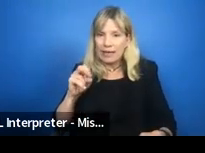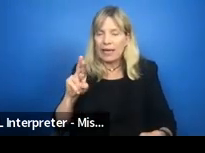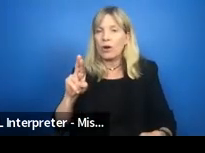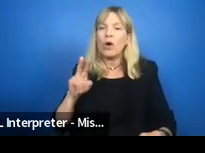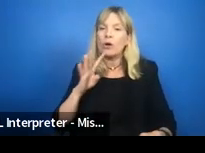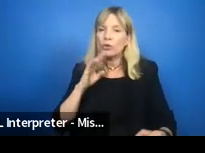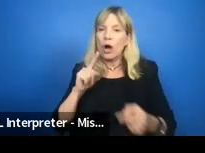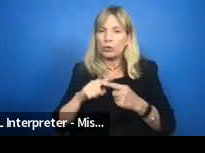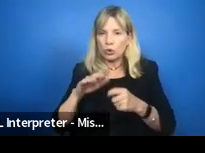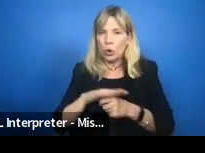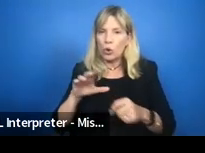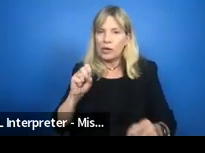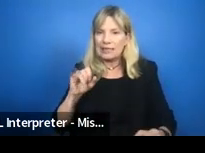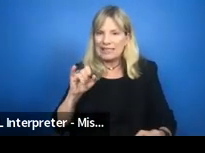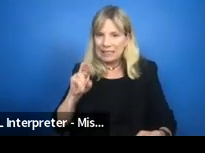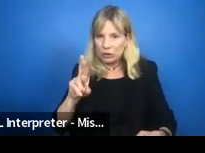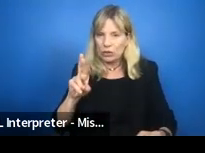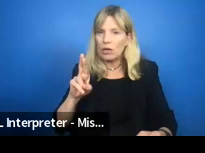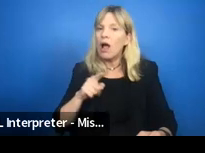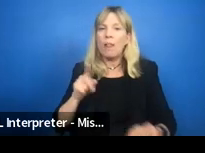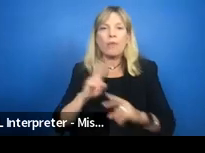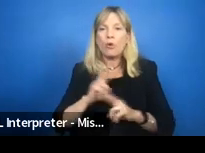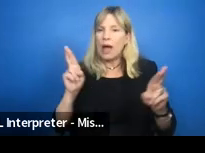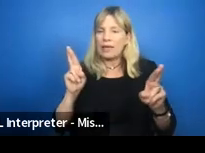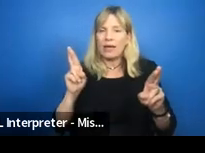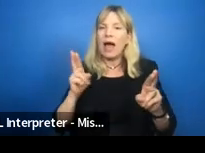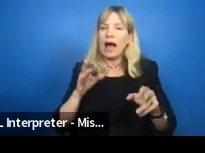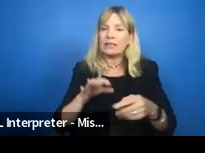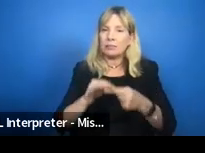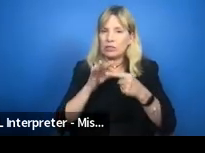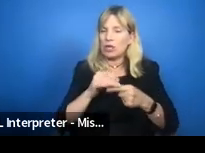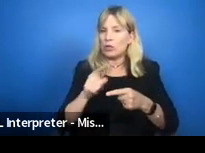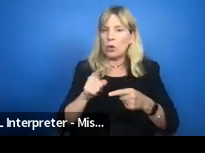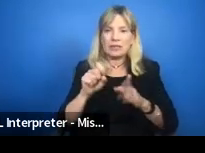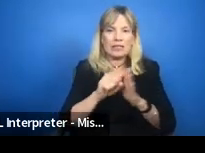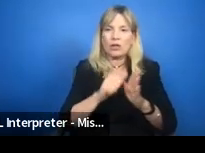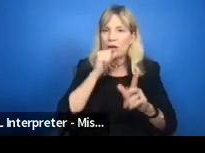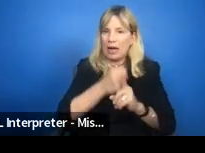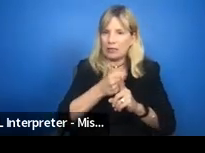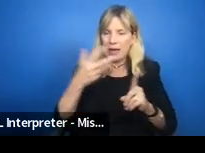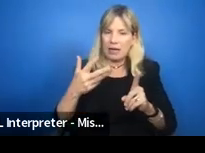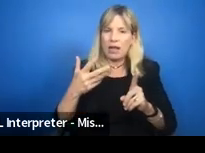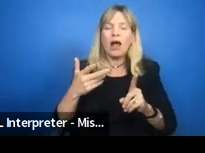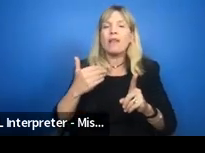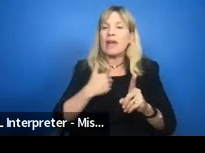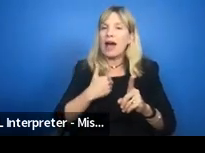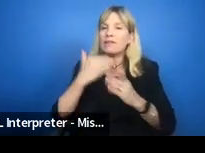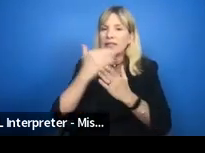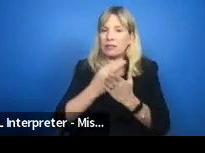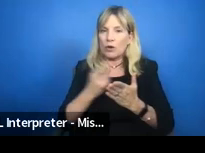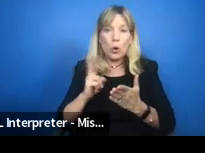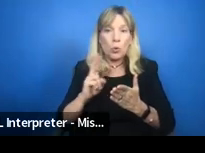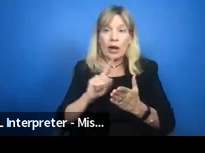are prepared for this, especially in the Medicaid non-expansion states. They have lists of resources of where you can go to get care. There